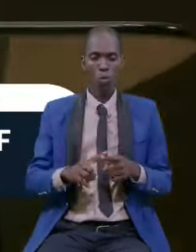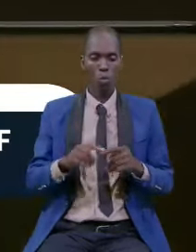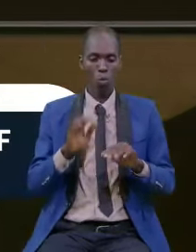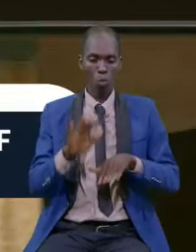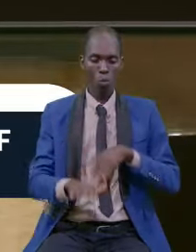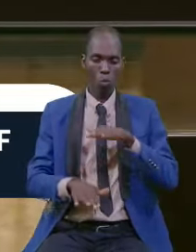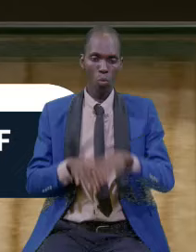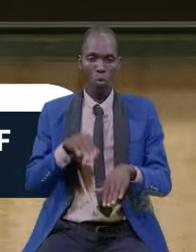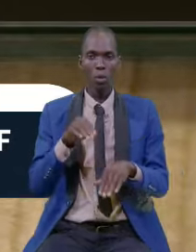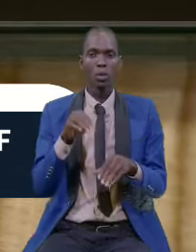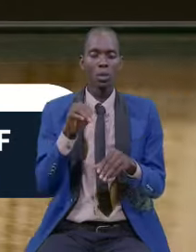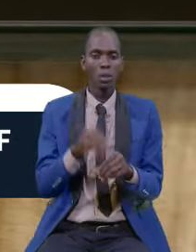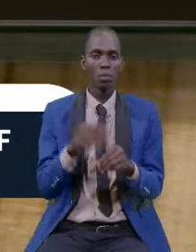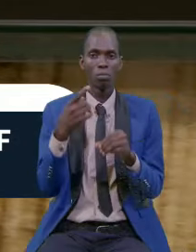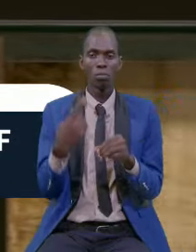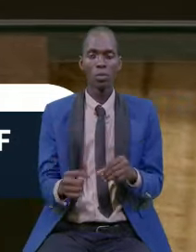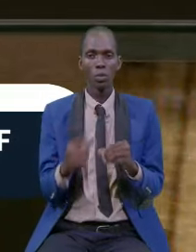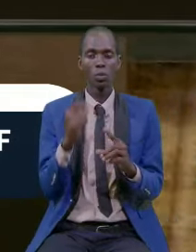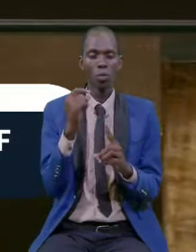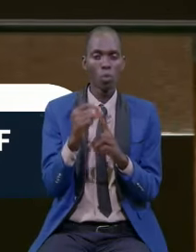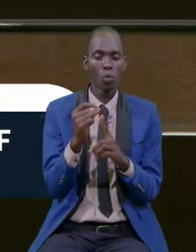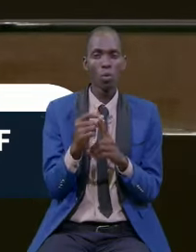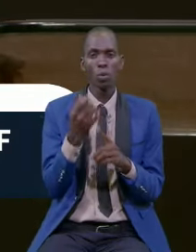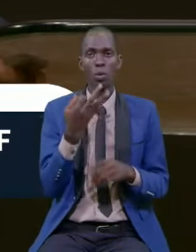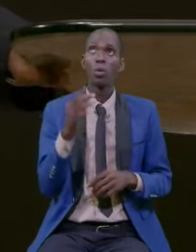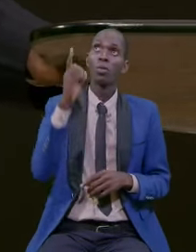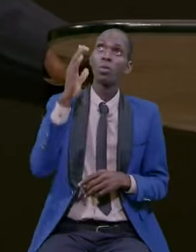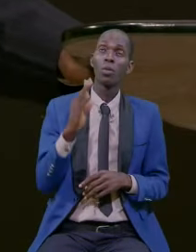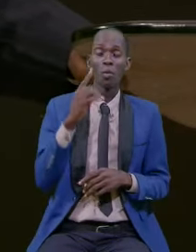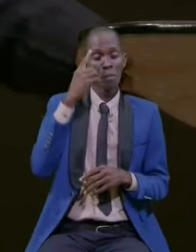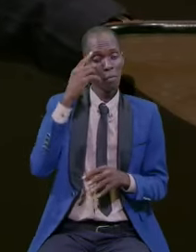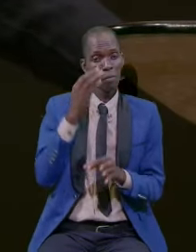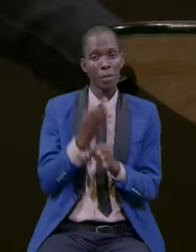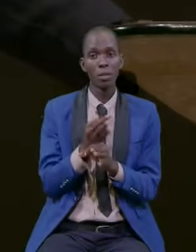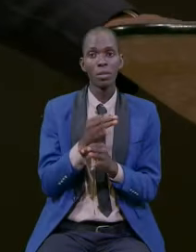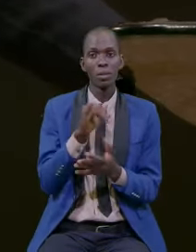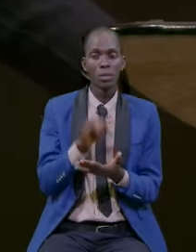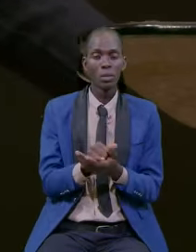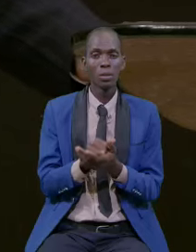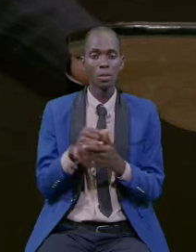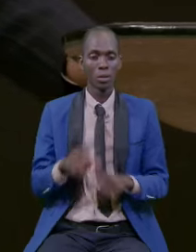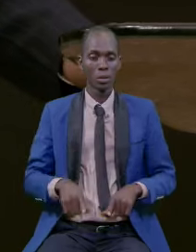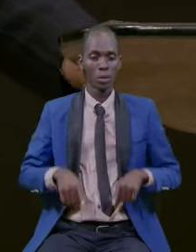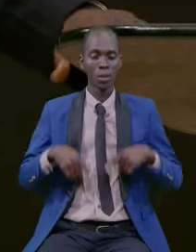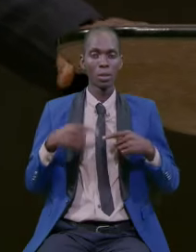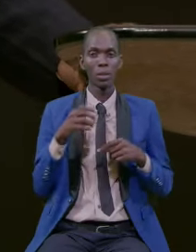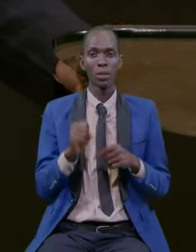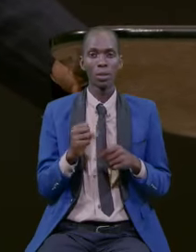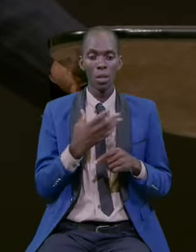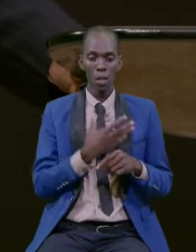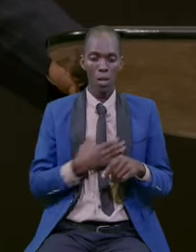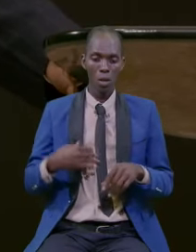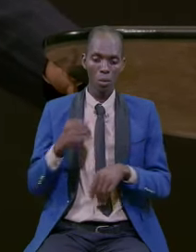line with the demand of the word of God. Faith that lives and